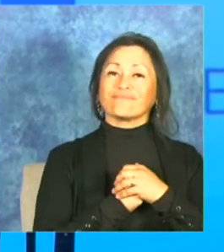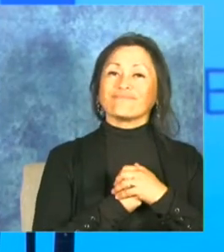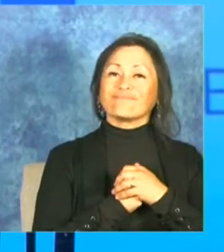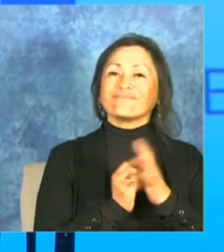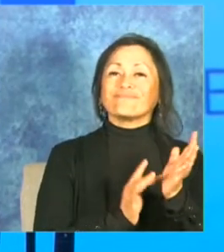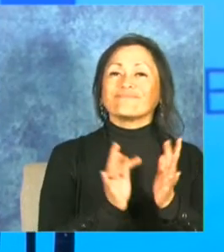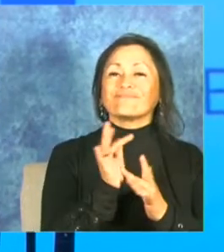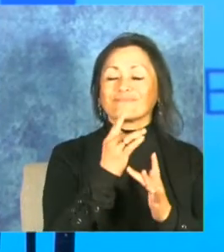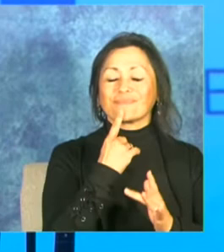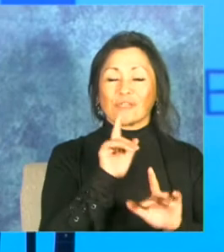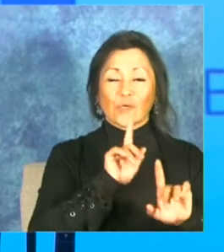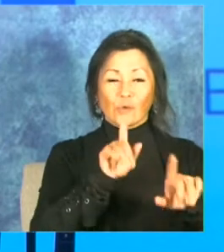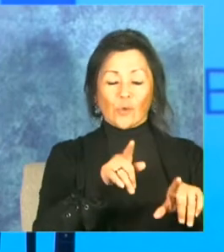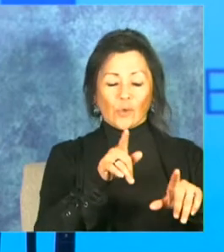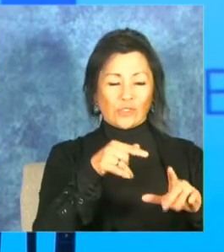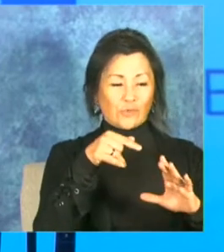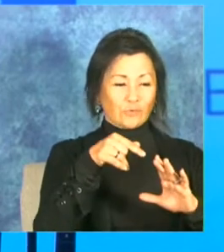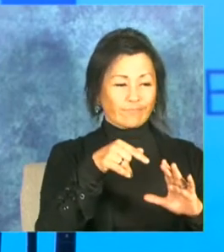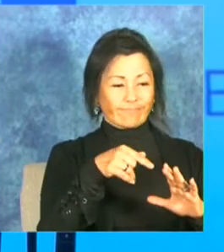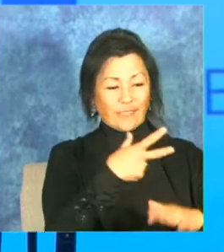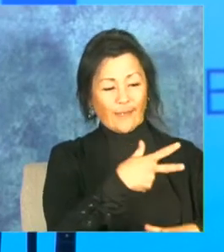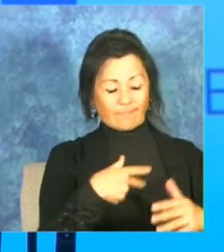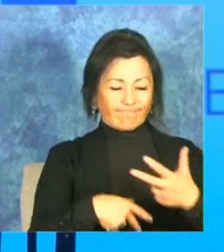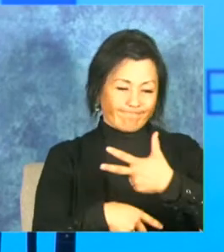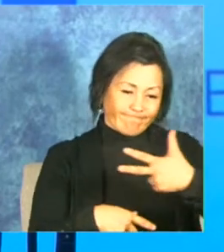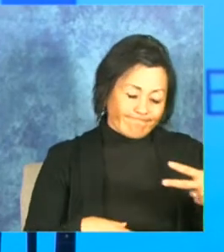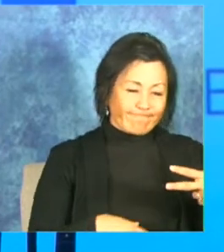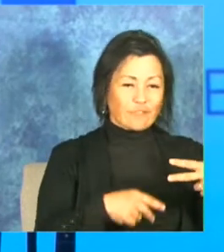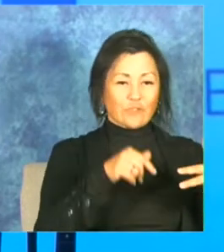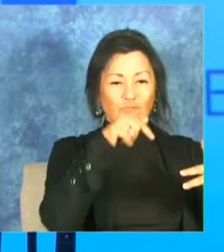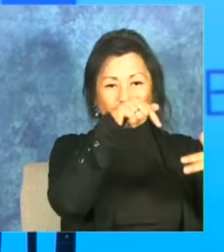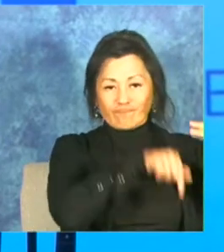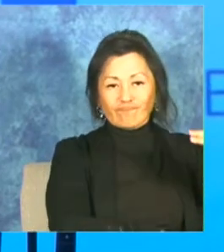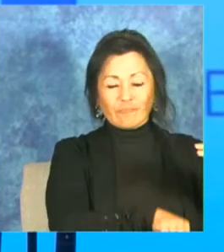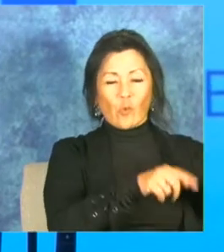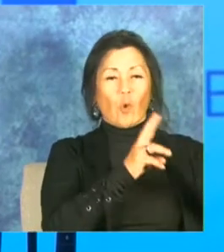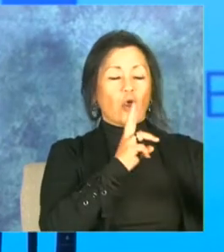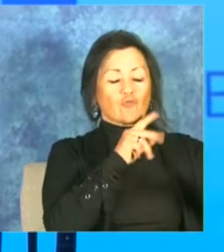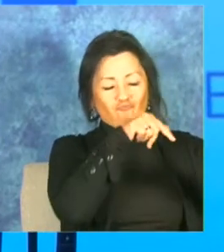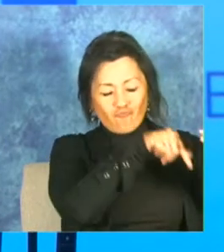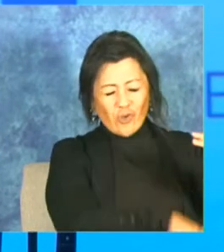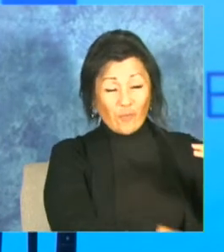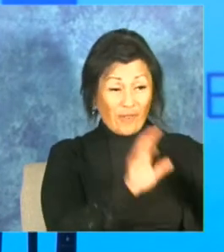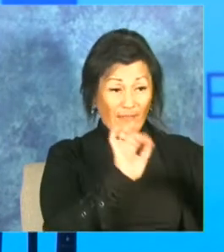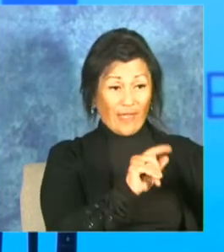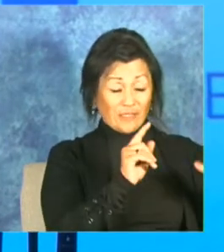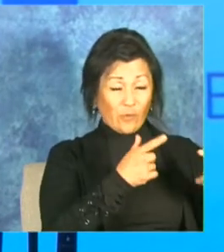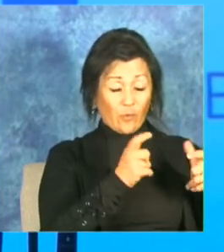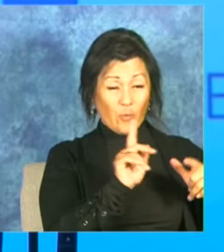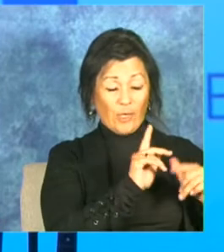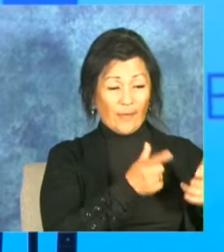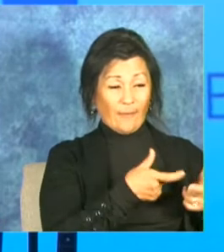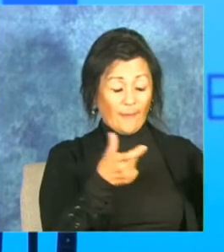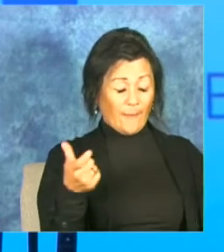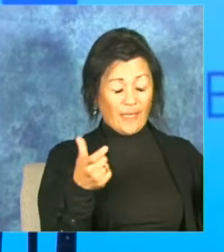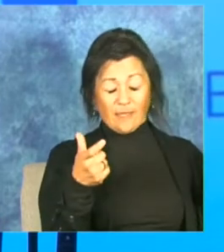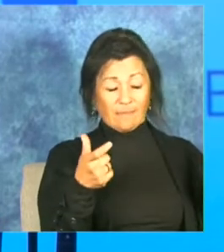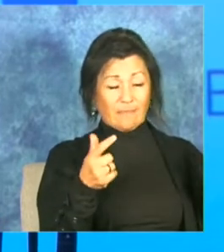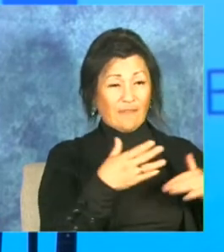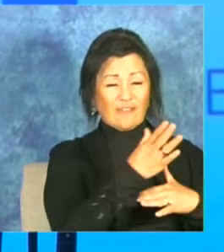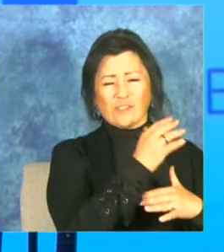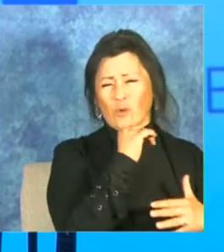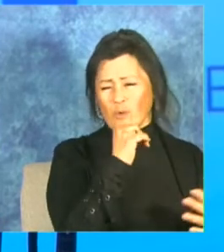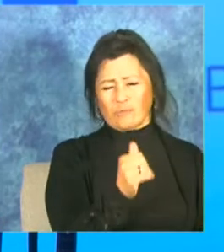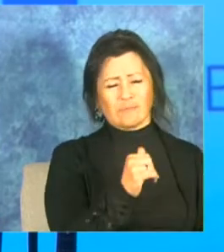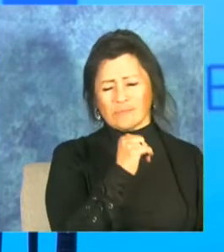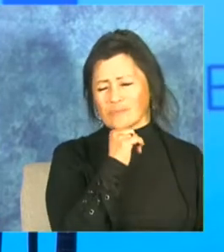When Jesus says go into deep waters, because that's where all the big fish are. So don't be just a shoreline Christian,